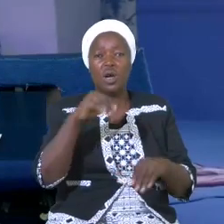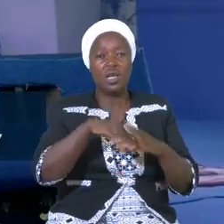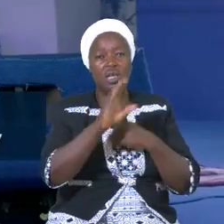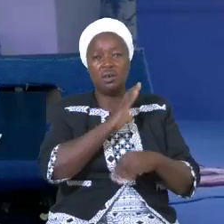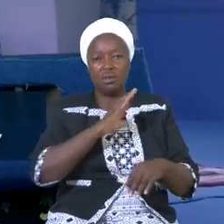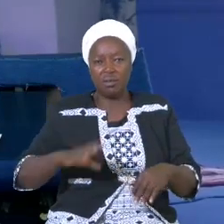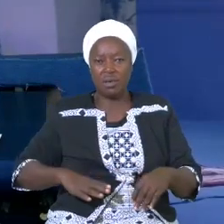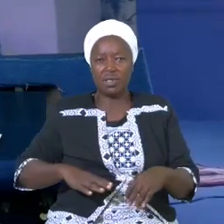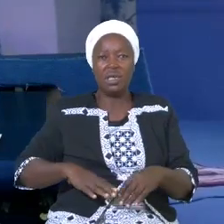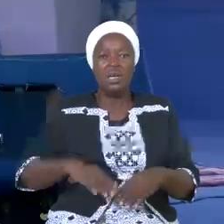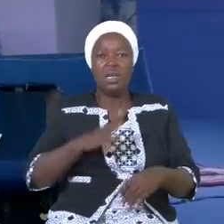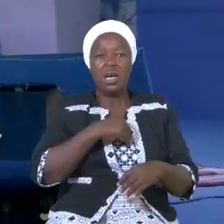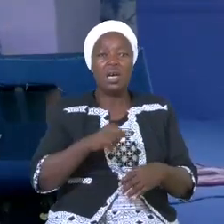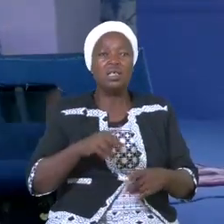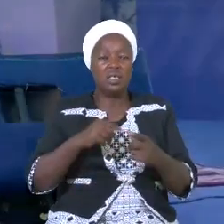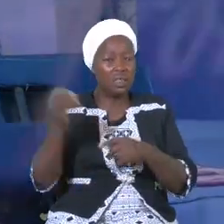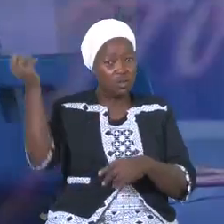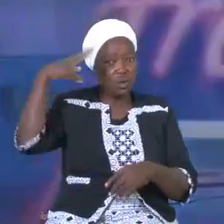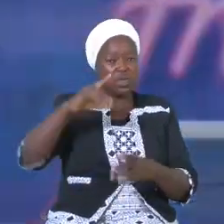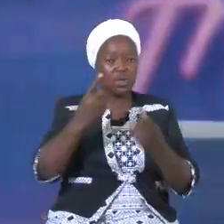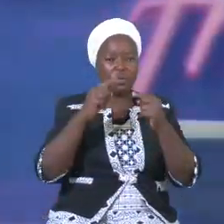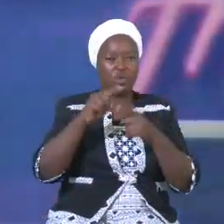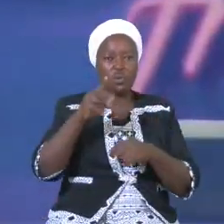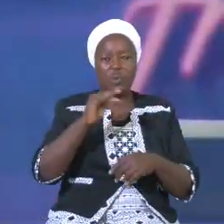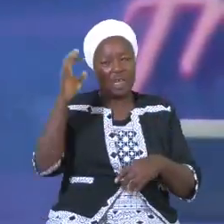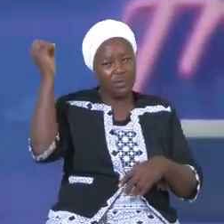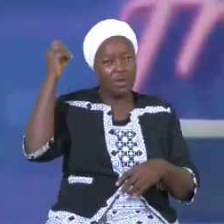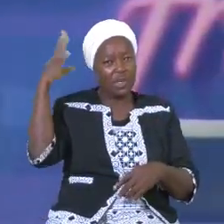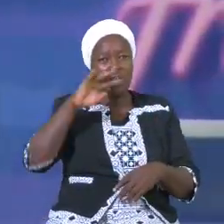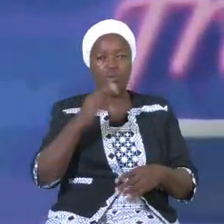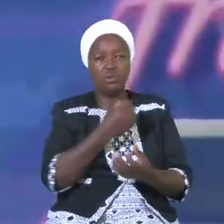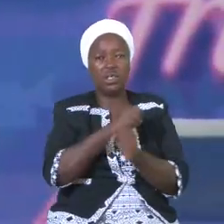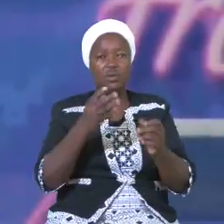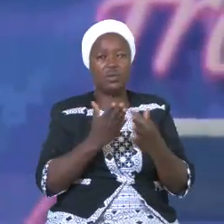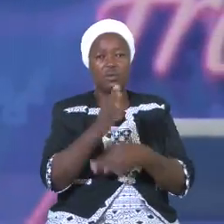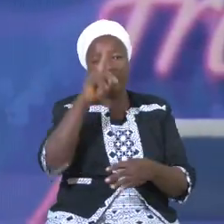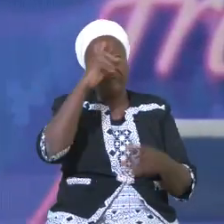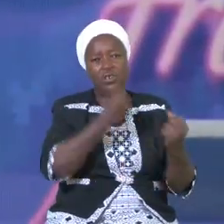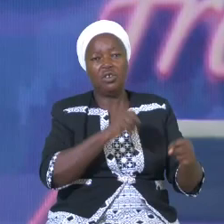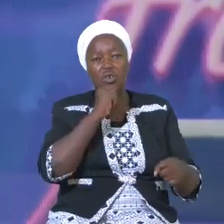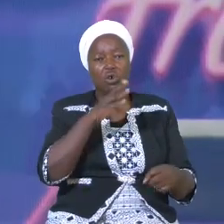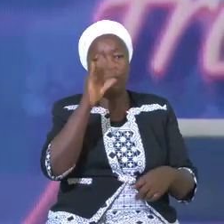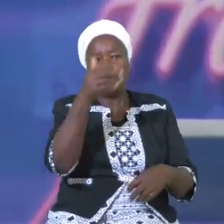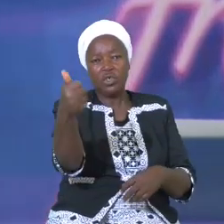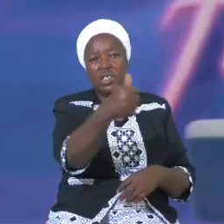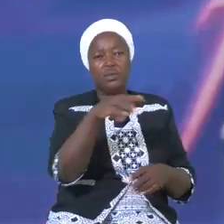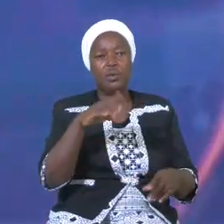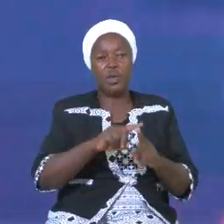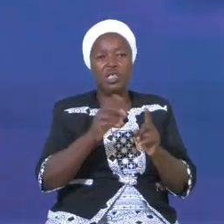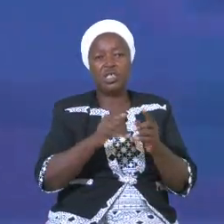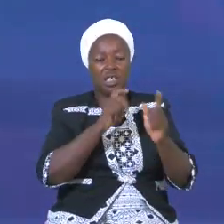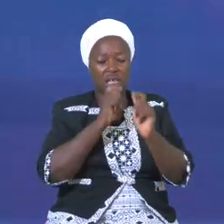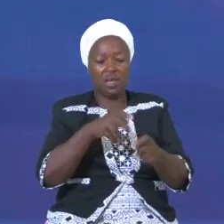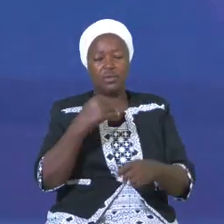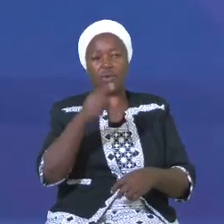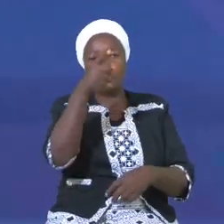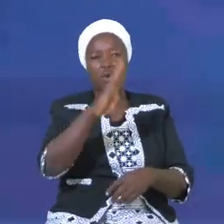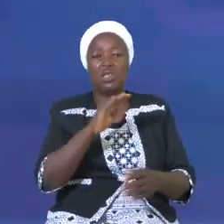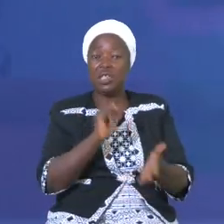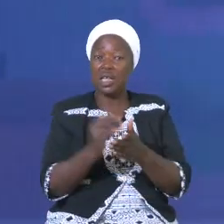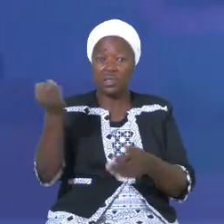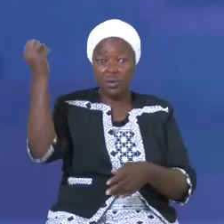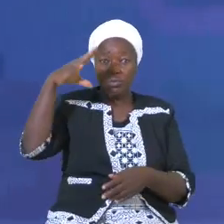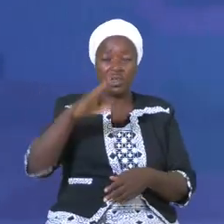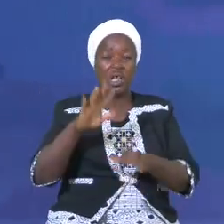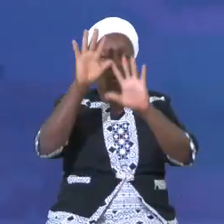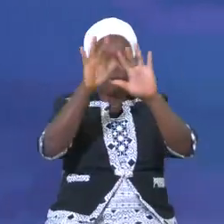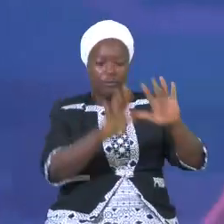grace comes to you by grace that you saved through faith that not of yourself it is the gift of god that grace flows